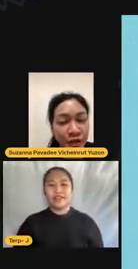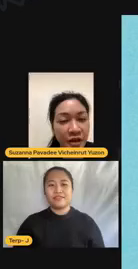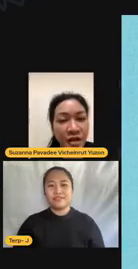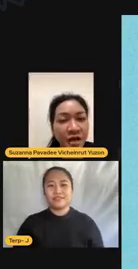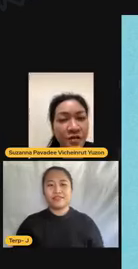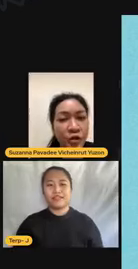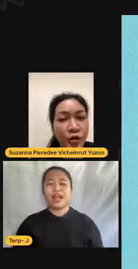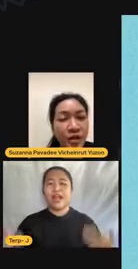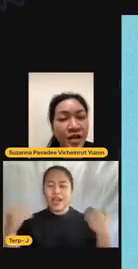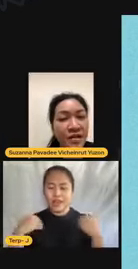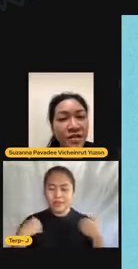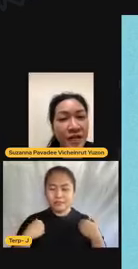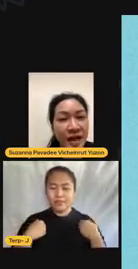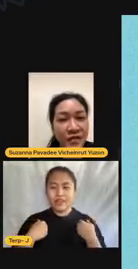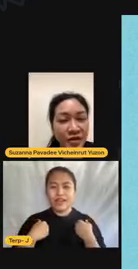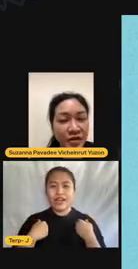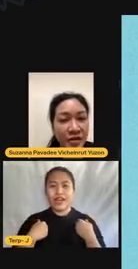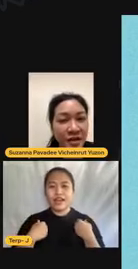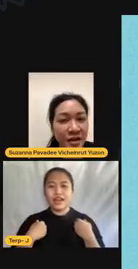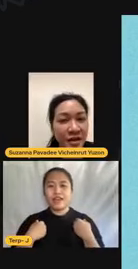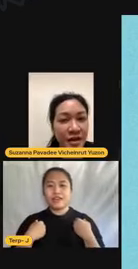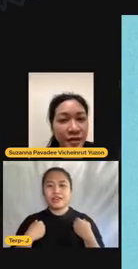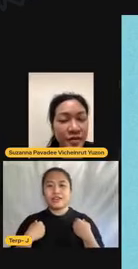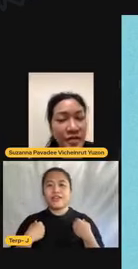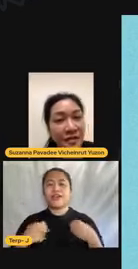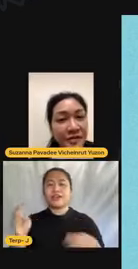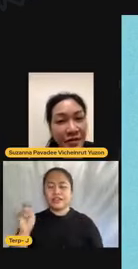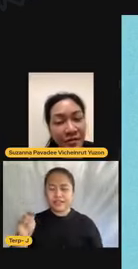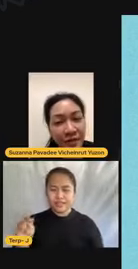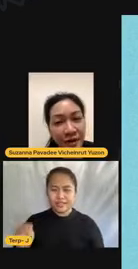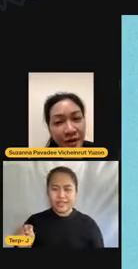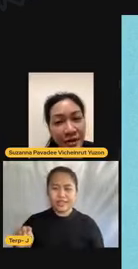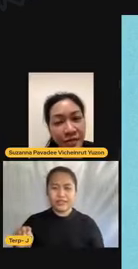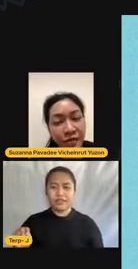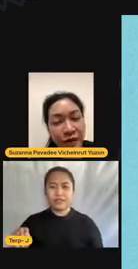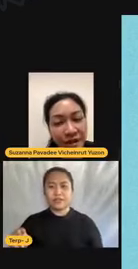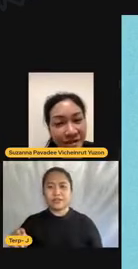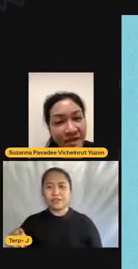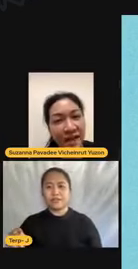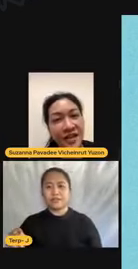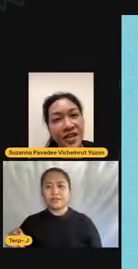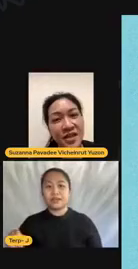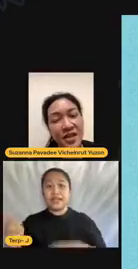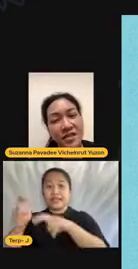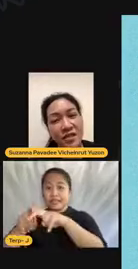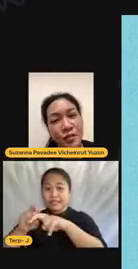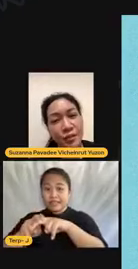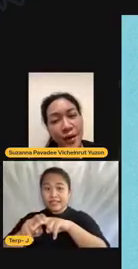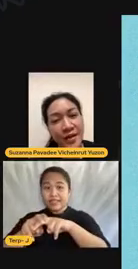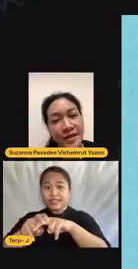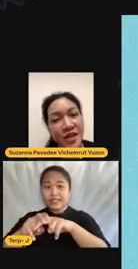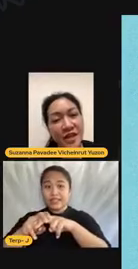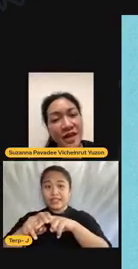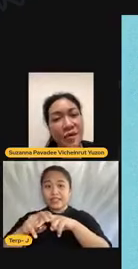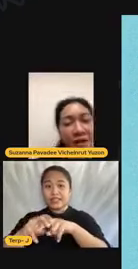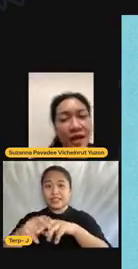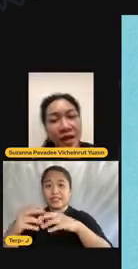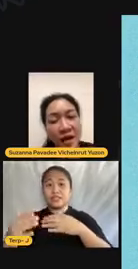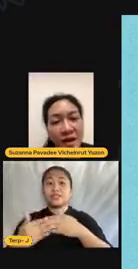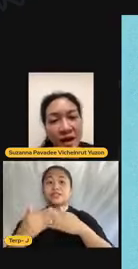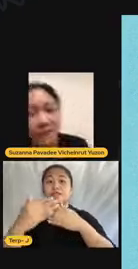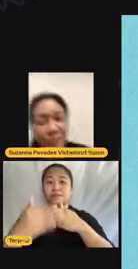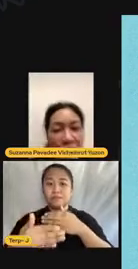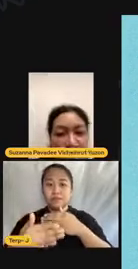visual learner. So we need to have her, you know, sit in the very front, and she needs to pay attention that